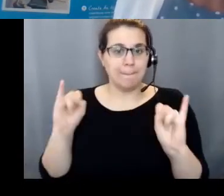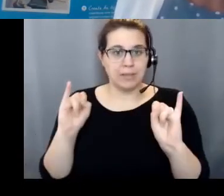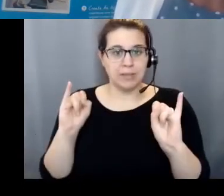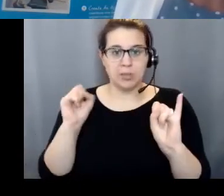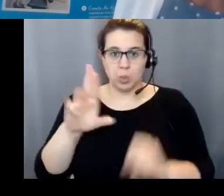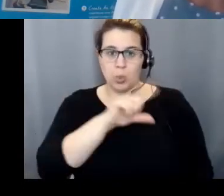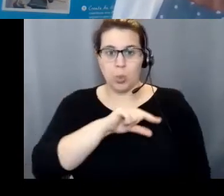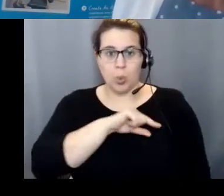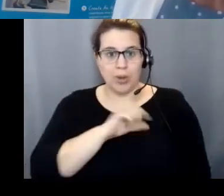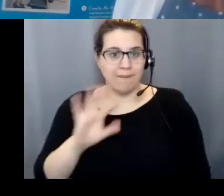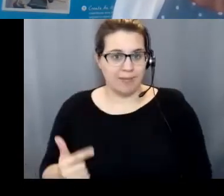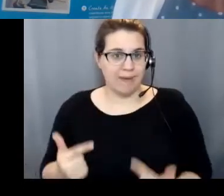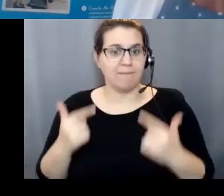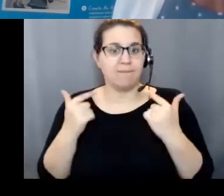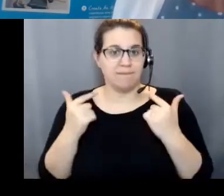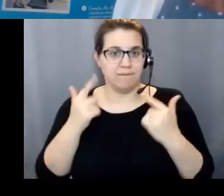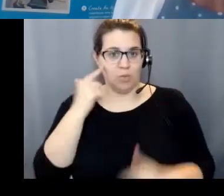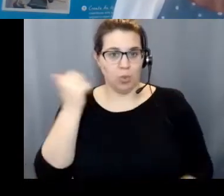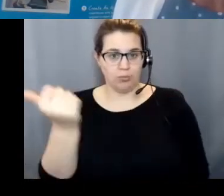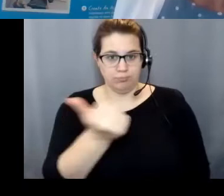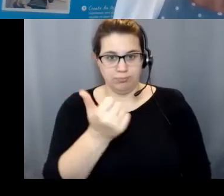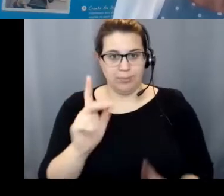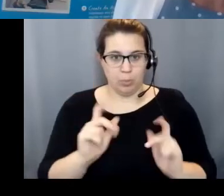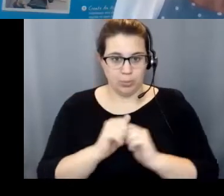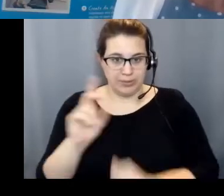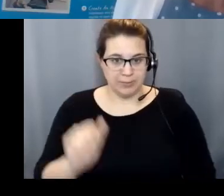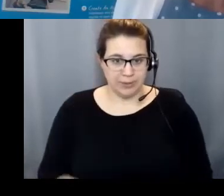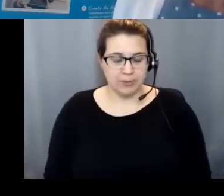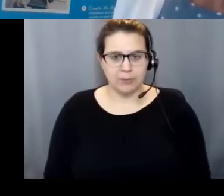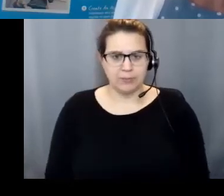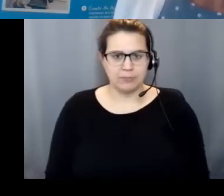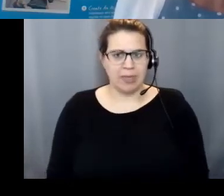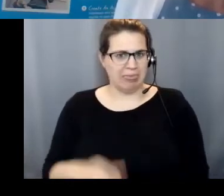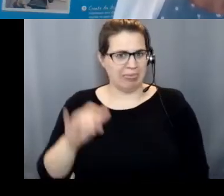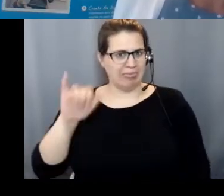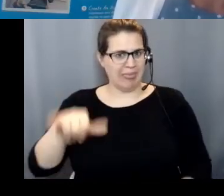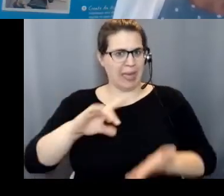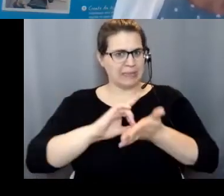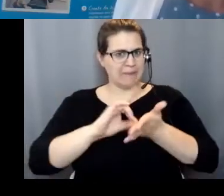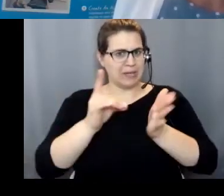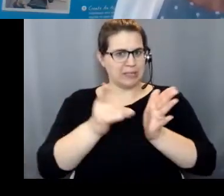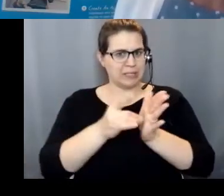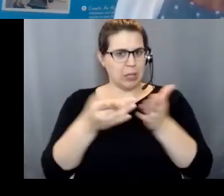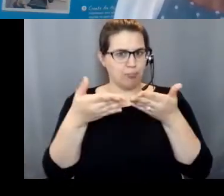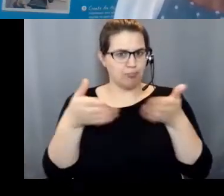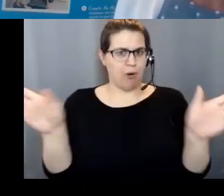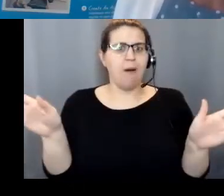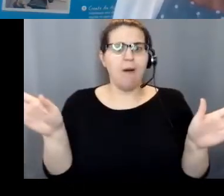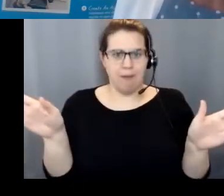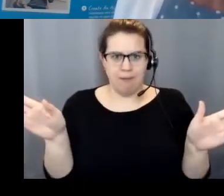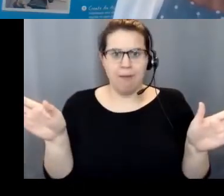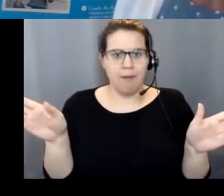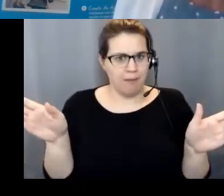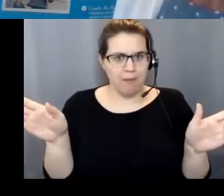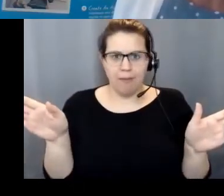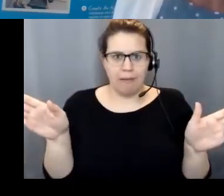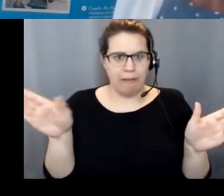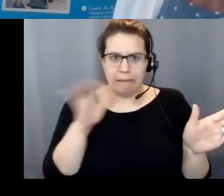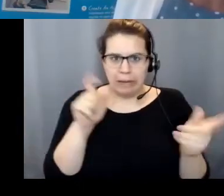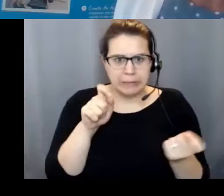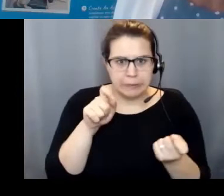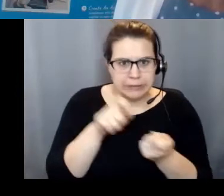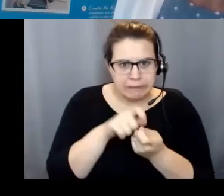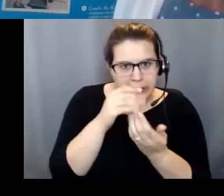a disability. So note the legislation is very broad in the interpretation of what qualifies. So there's not an